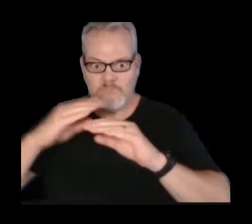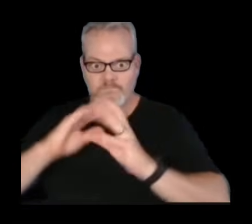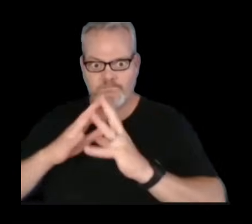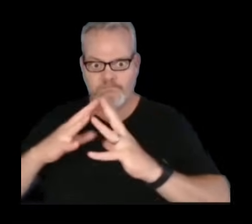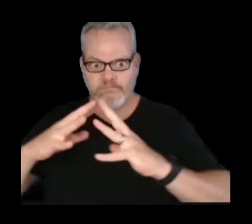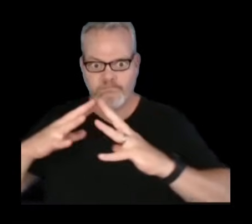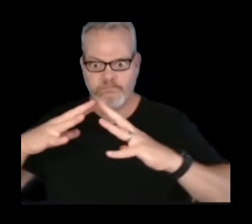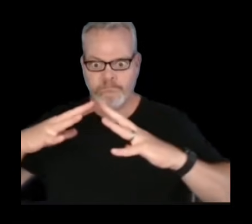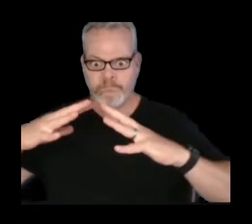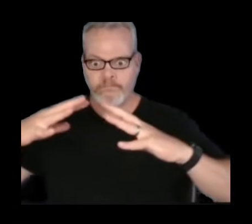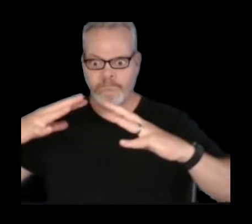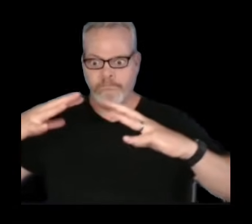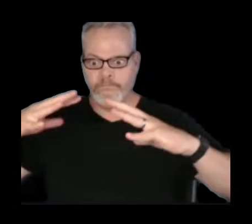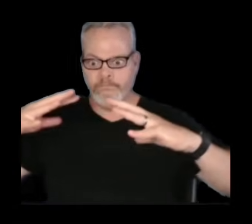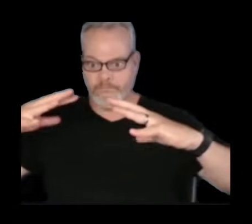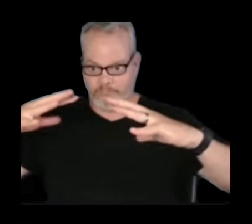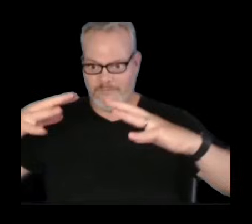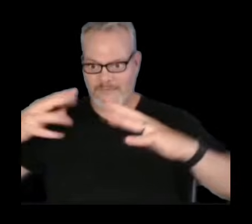caldera, while